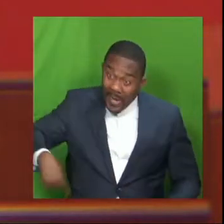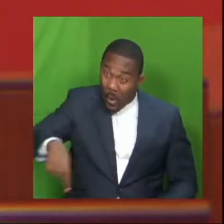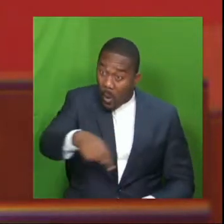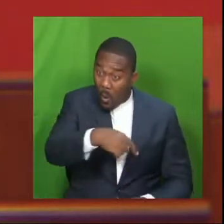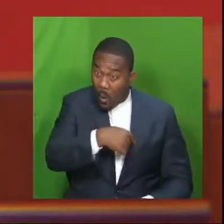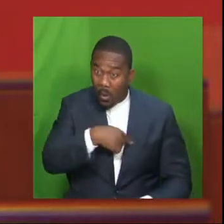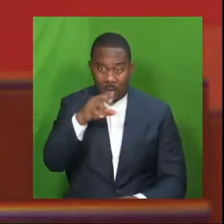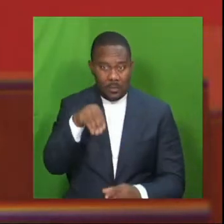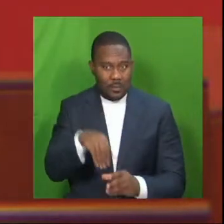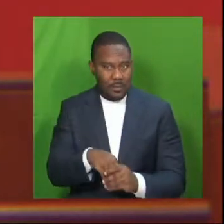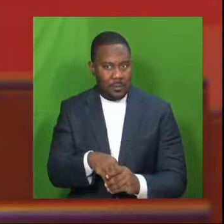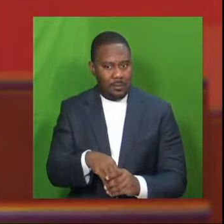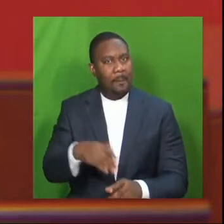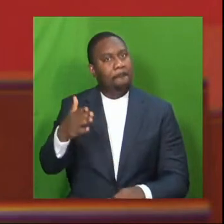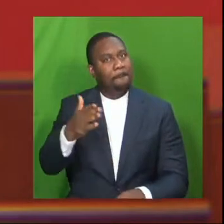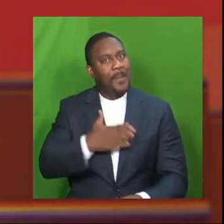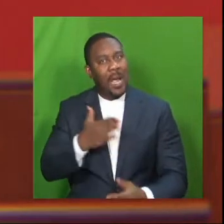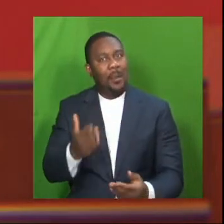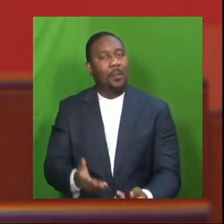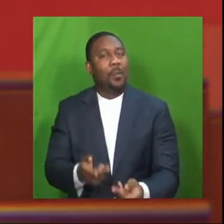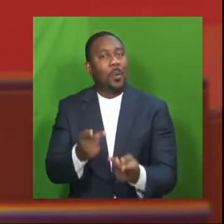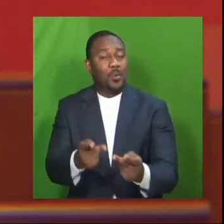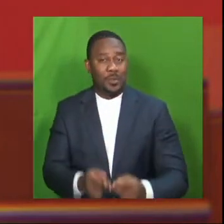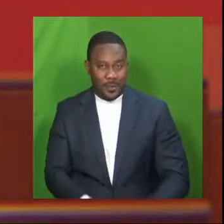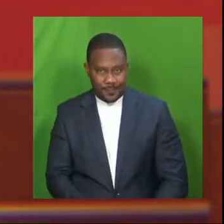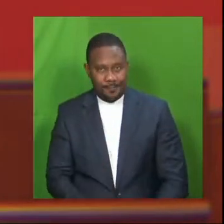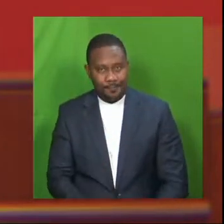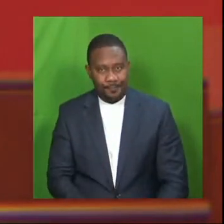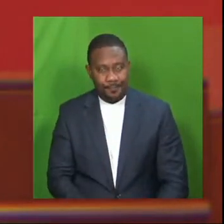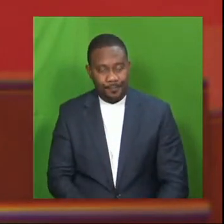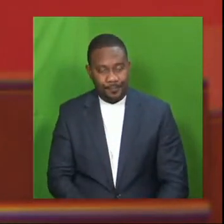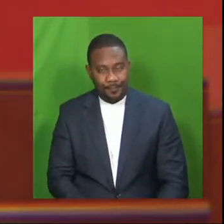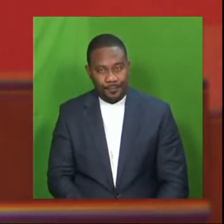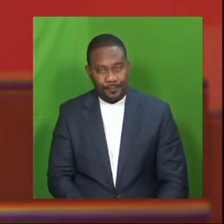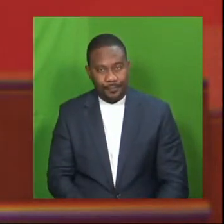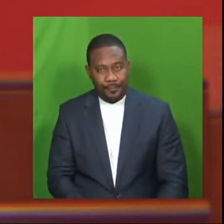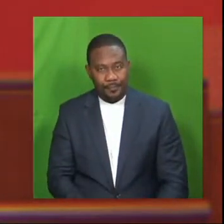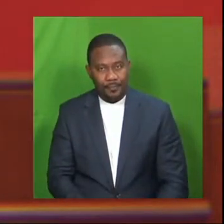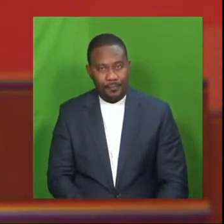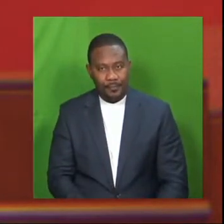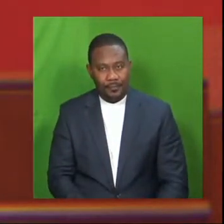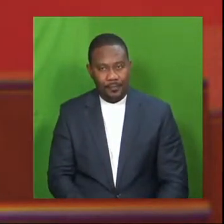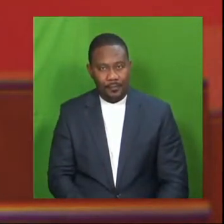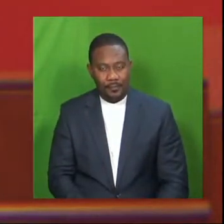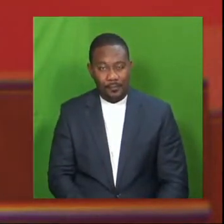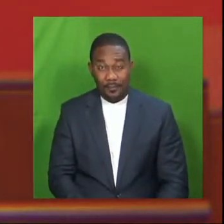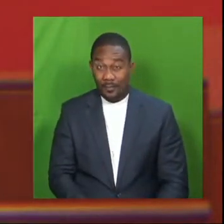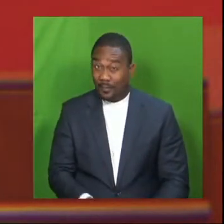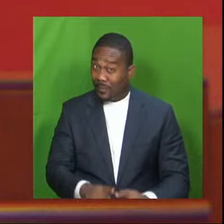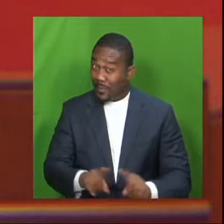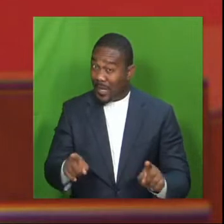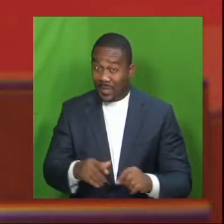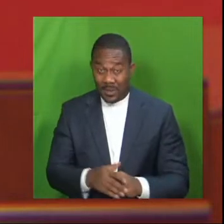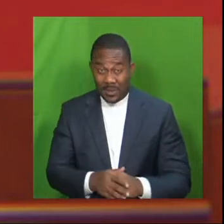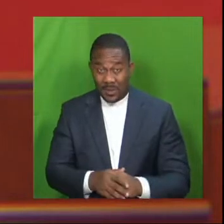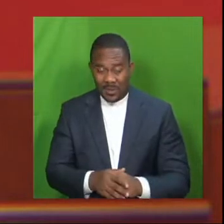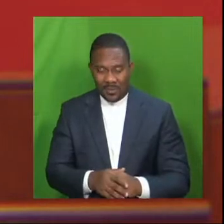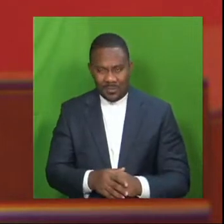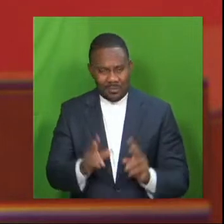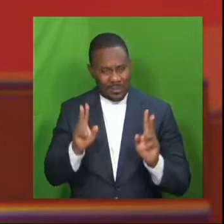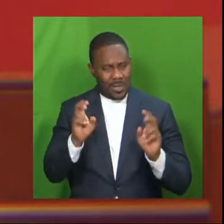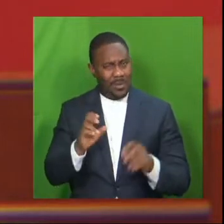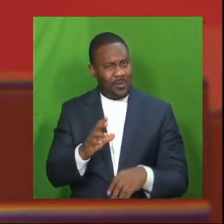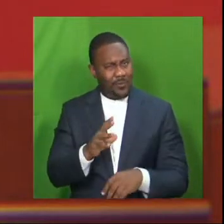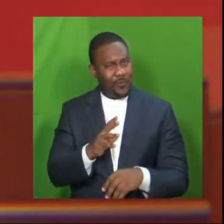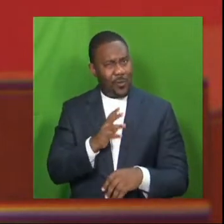That is a proposal. But more importantly, this is communication, formal communication from the